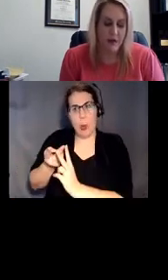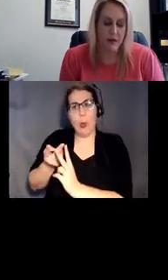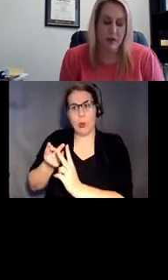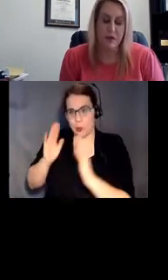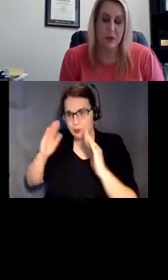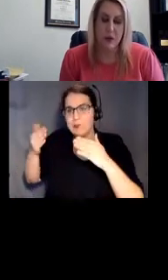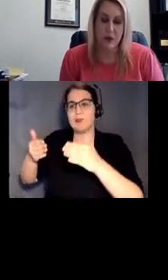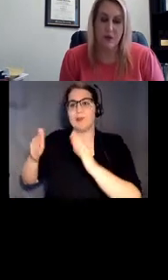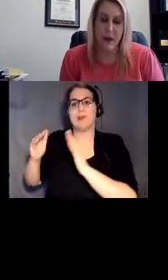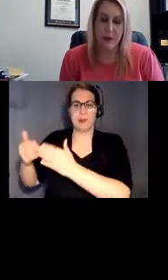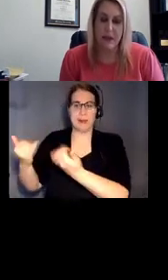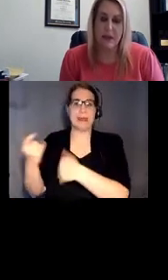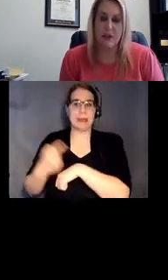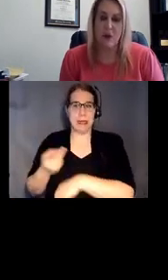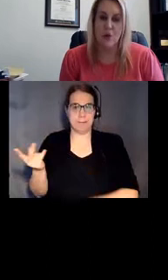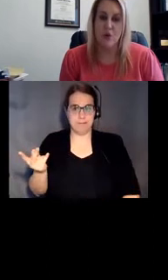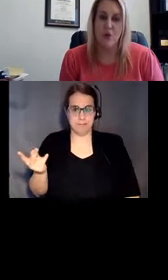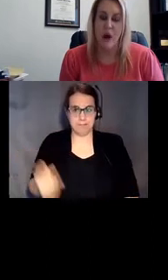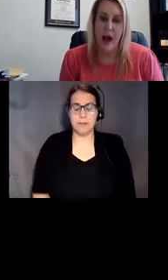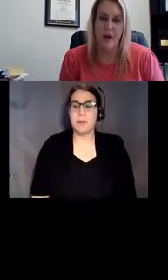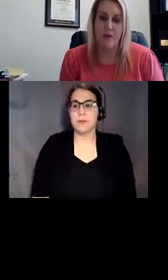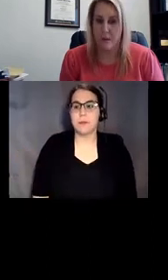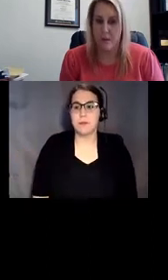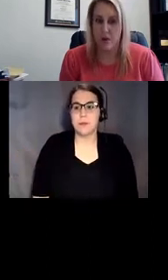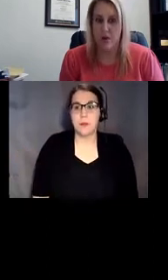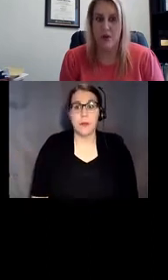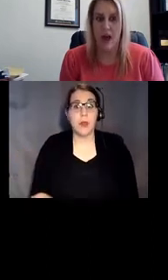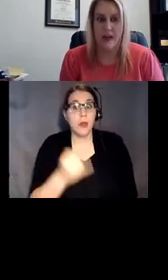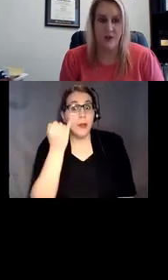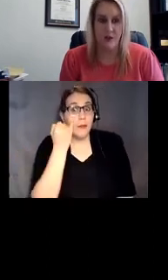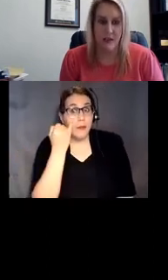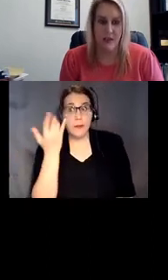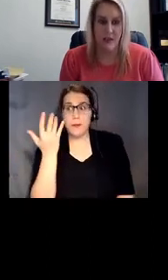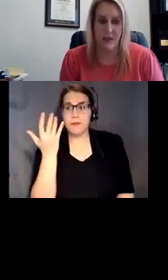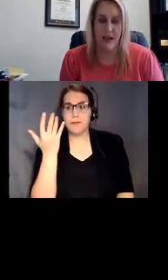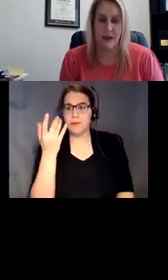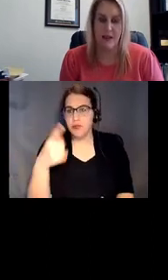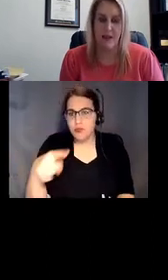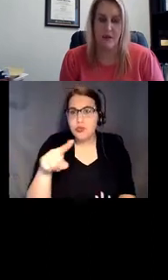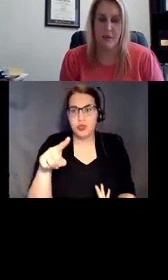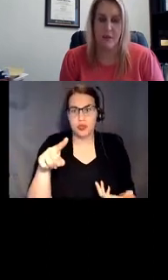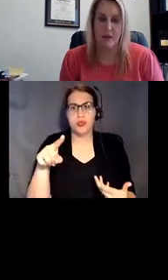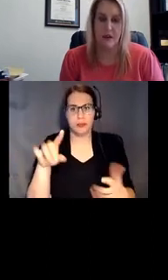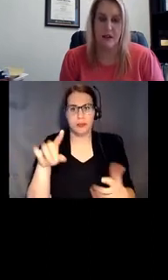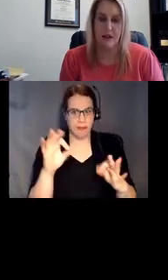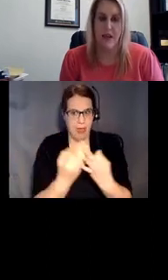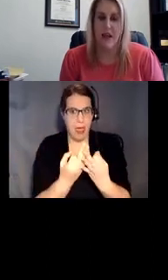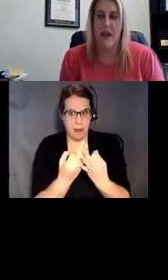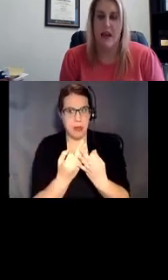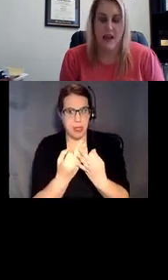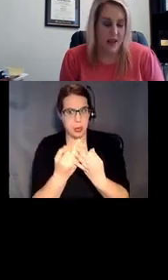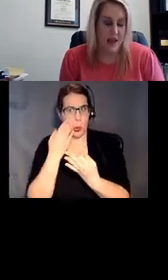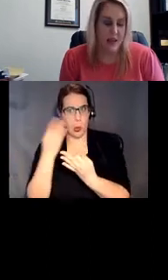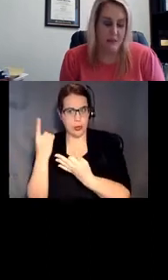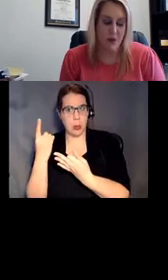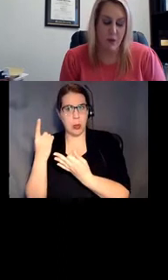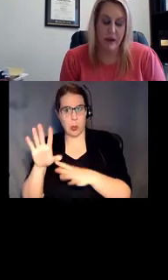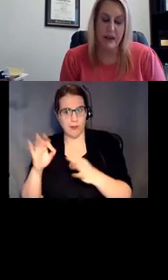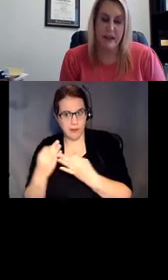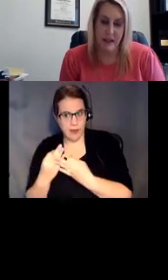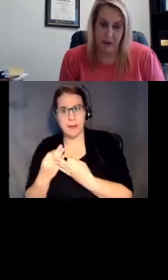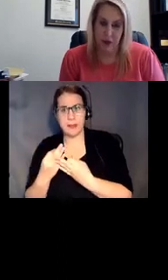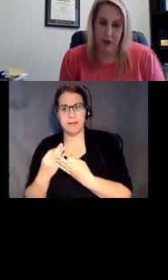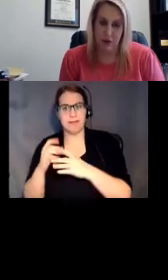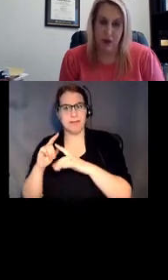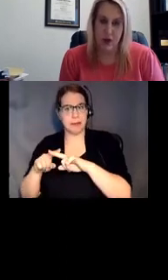For families who have a member that is receiving these asset-based government benefits, it can be